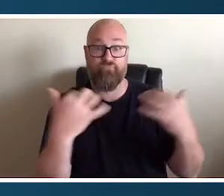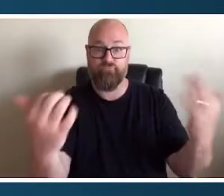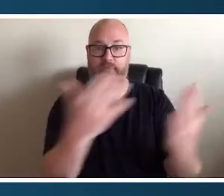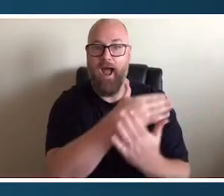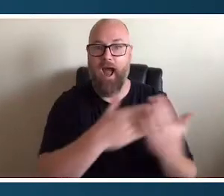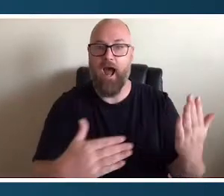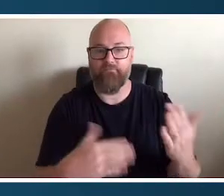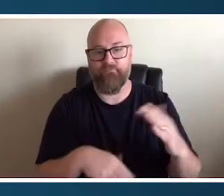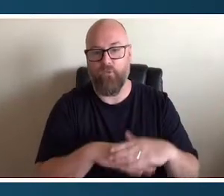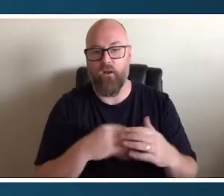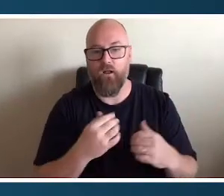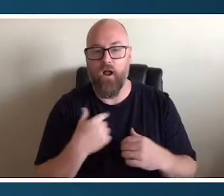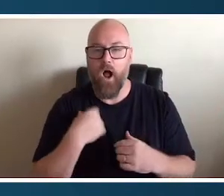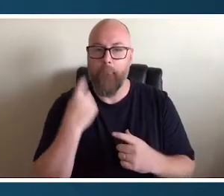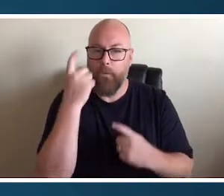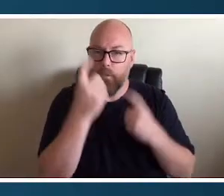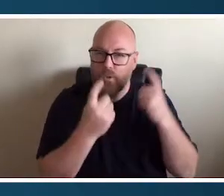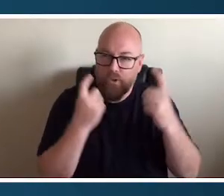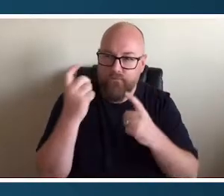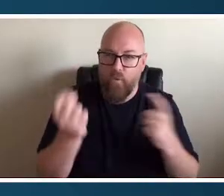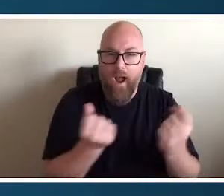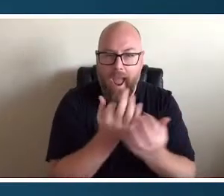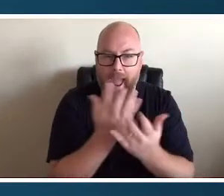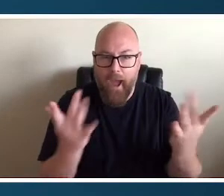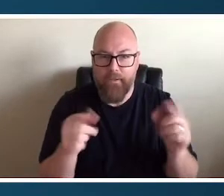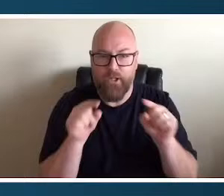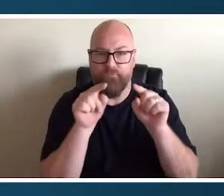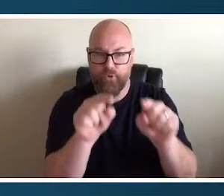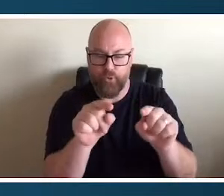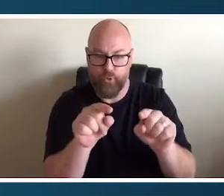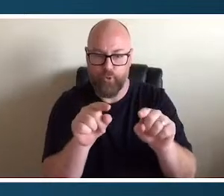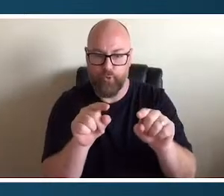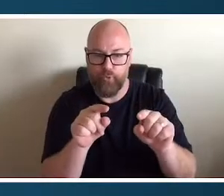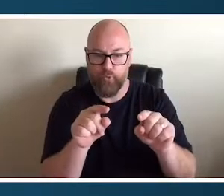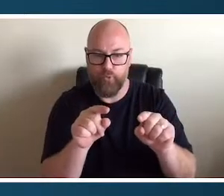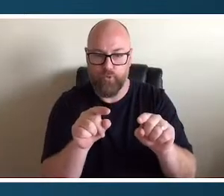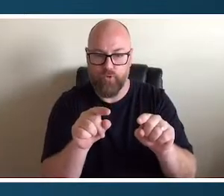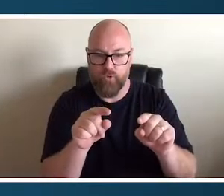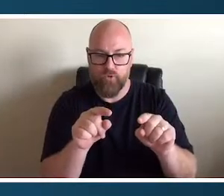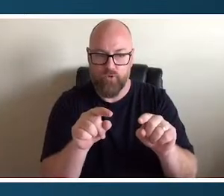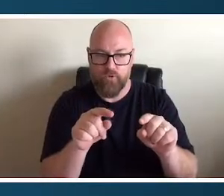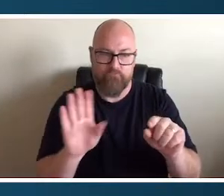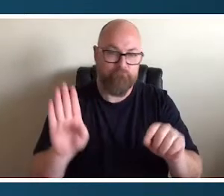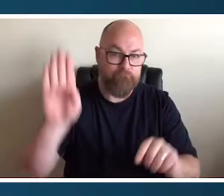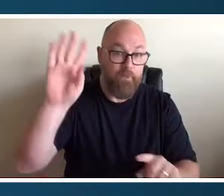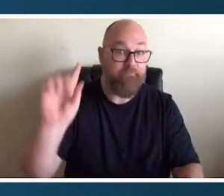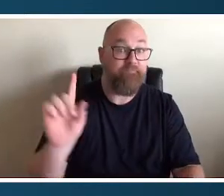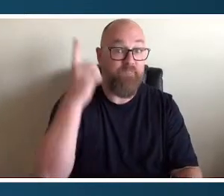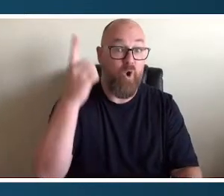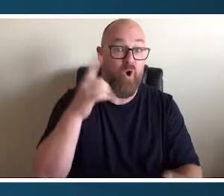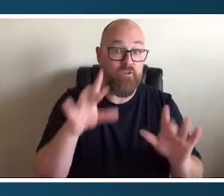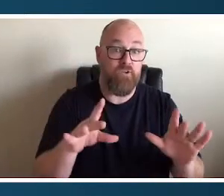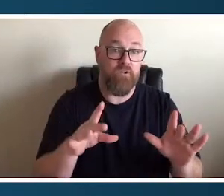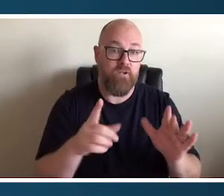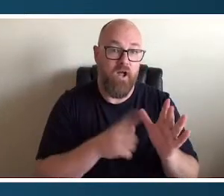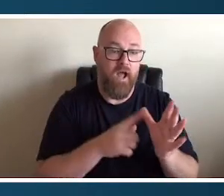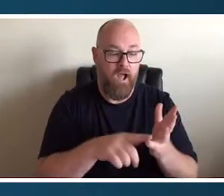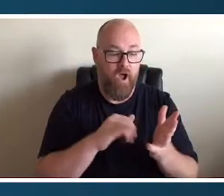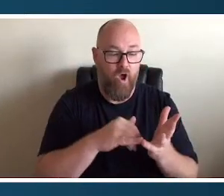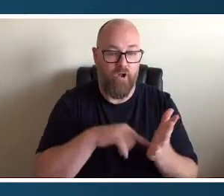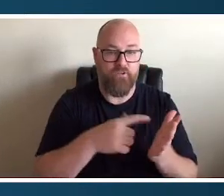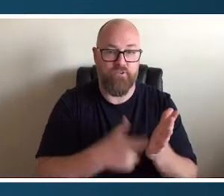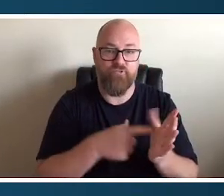curious for how many of you, is this your first Australasian AID Conference?